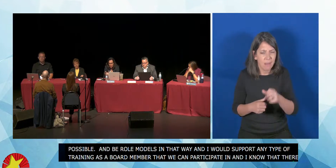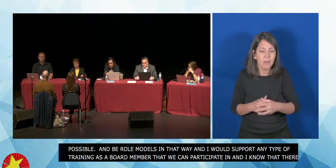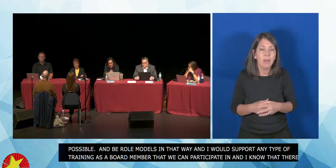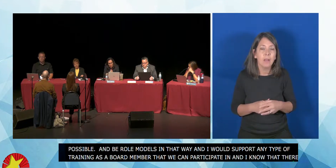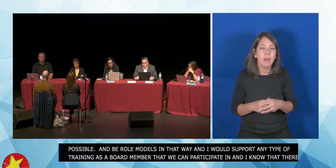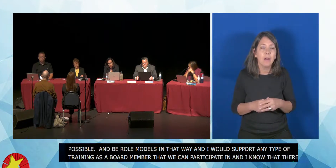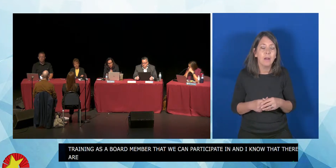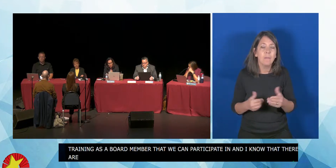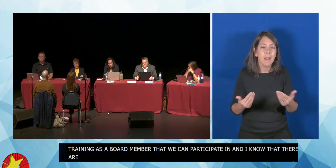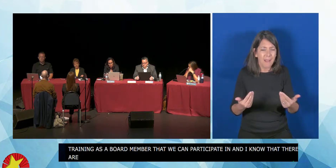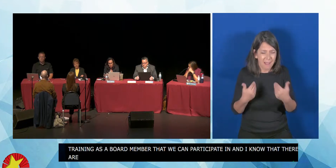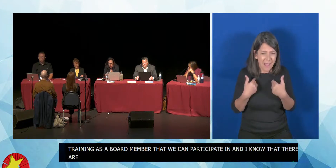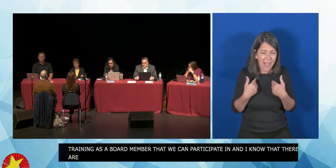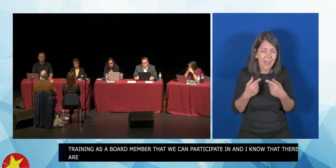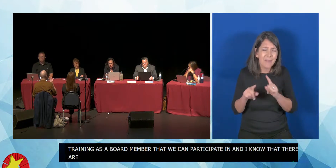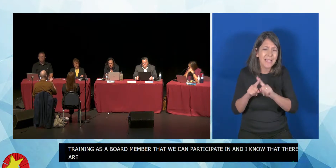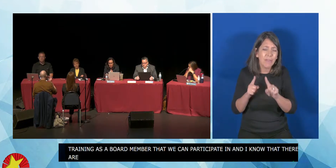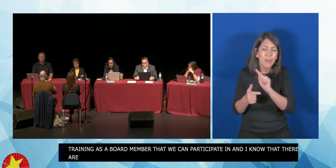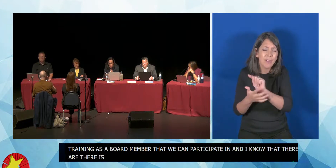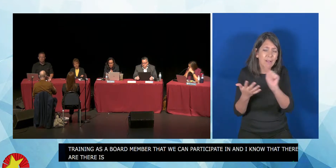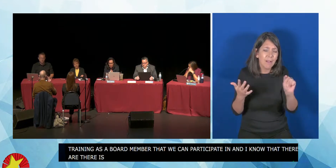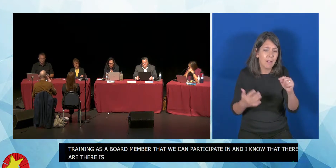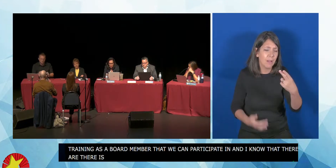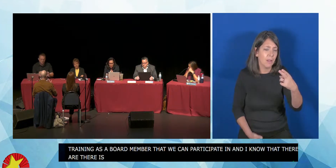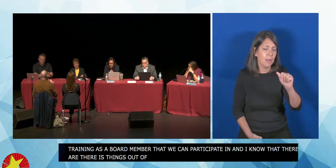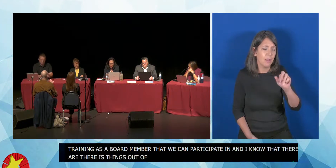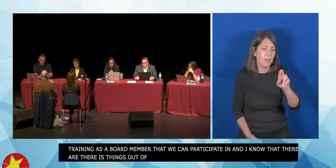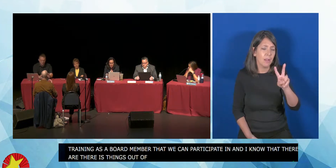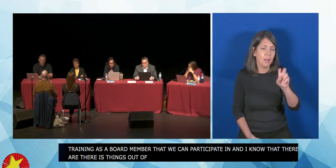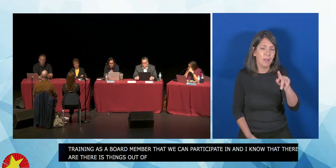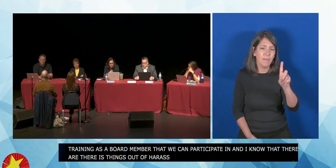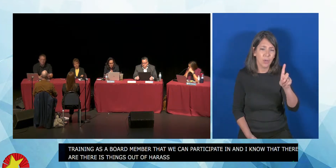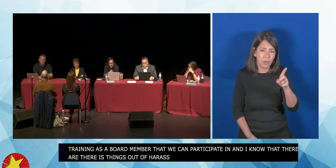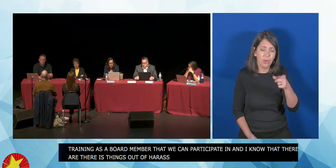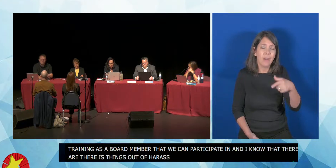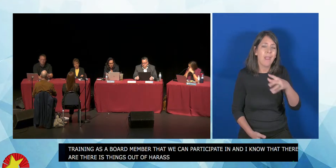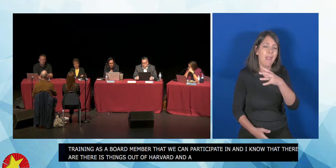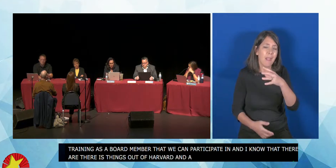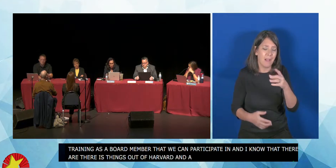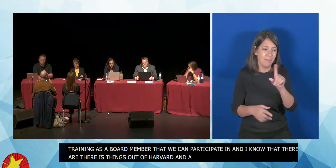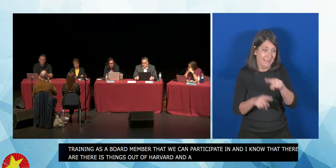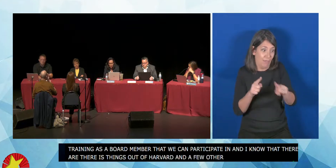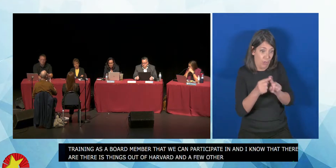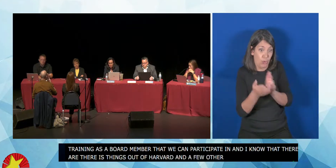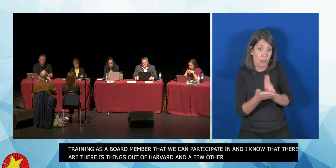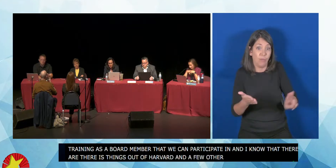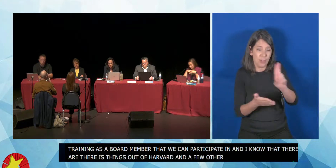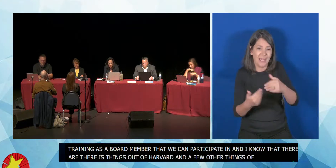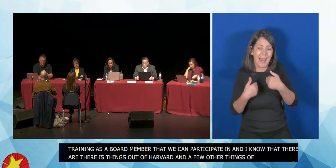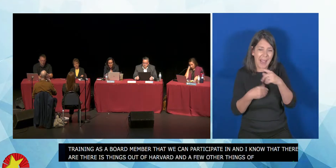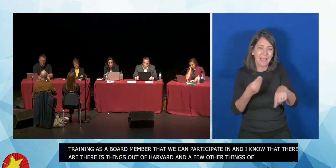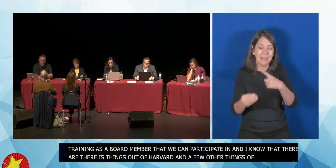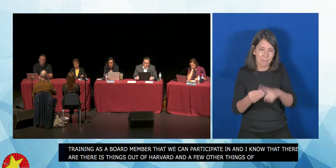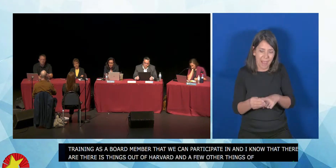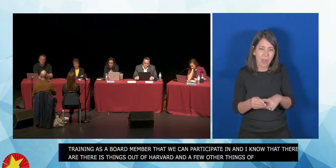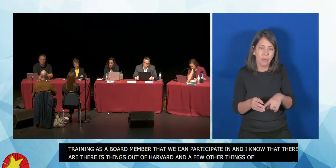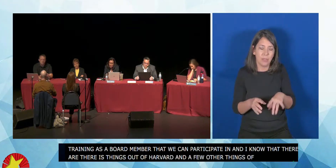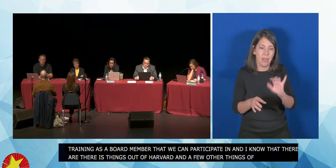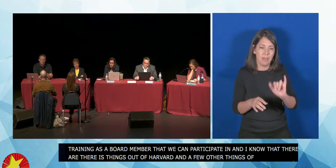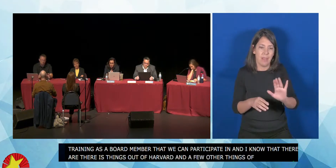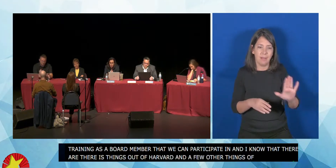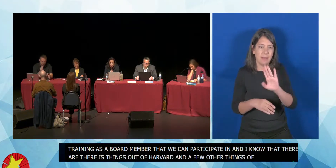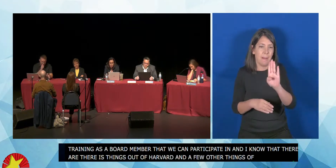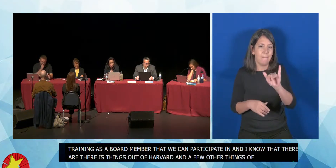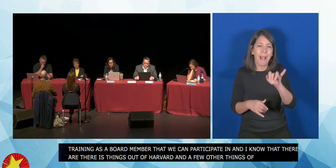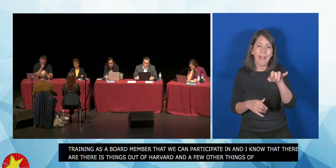there's things out of Harvard and a few other places on implicit bias assessments and then follow-up trainings and things like that. And I